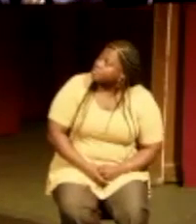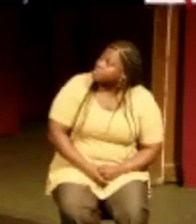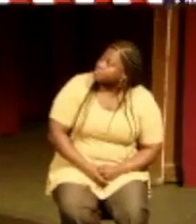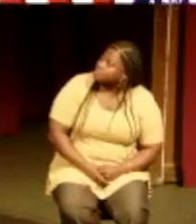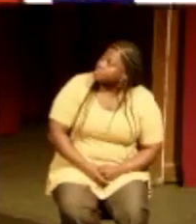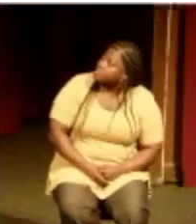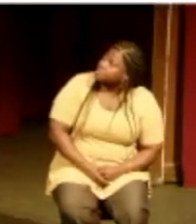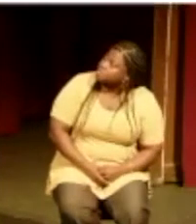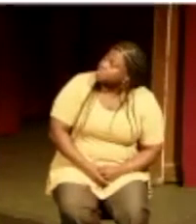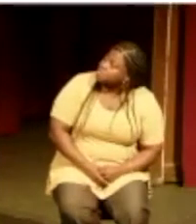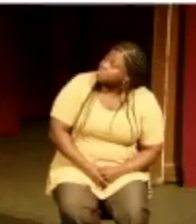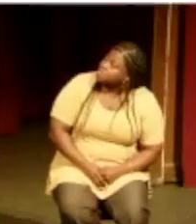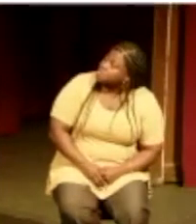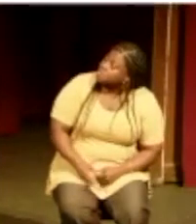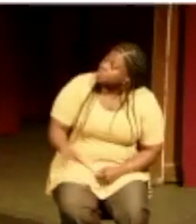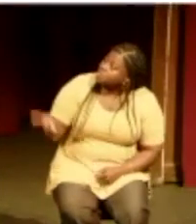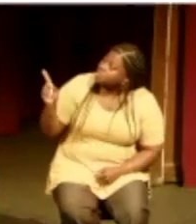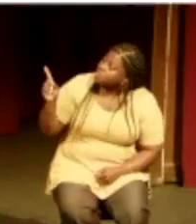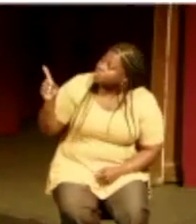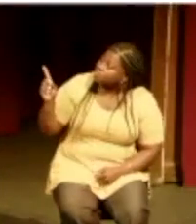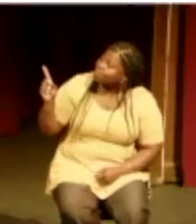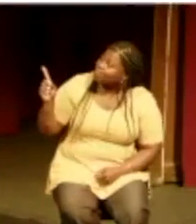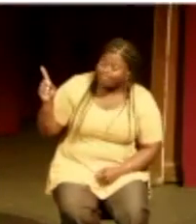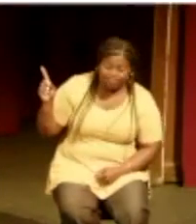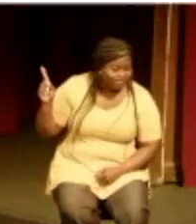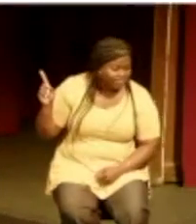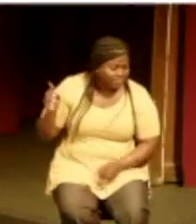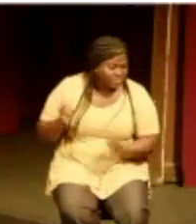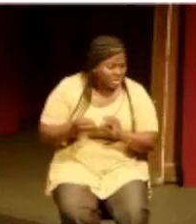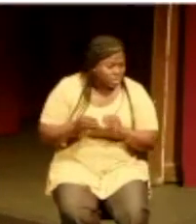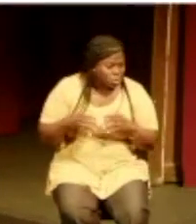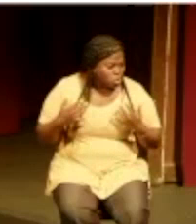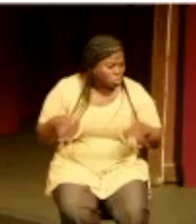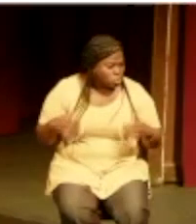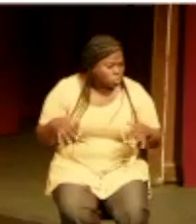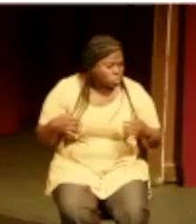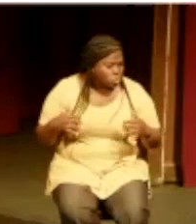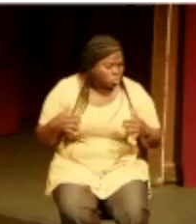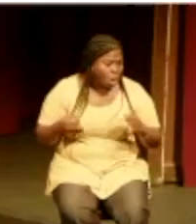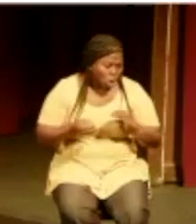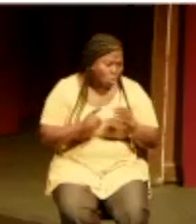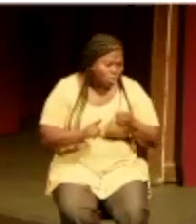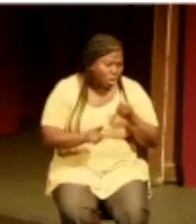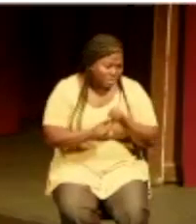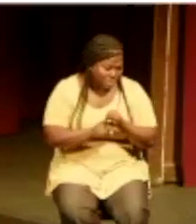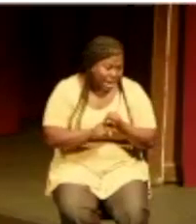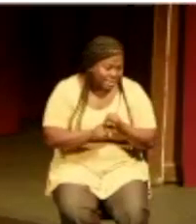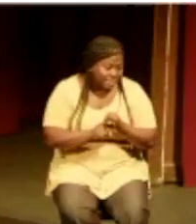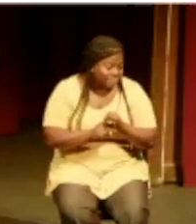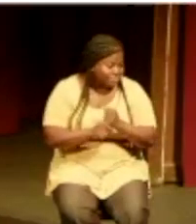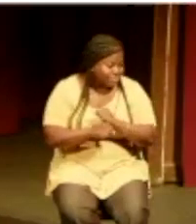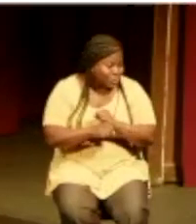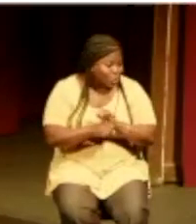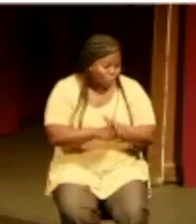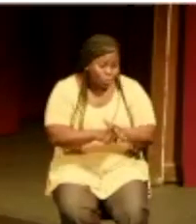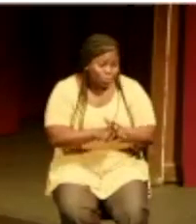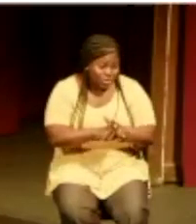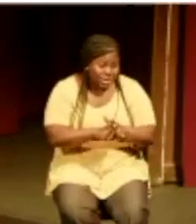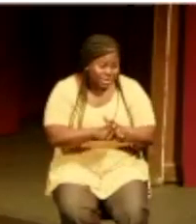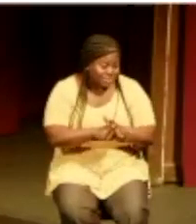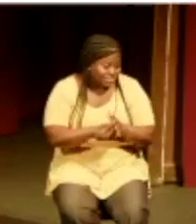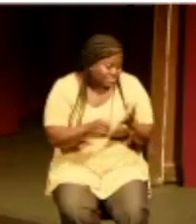from this next slide, it's a challenging time. The pandemic wiped out about 14% of our full-time equivalent